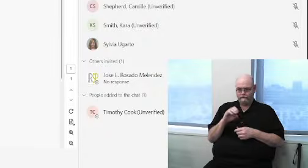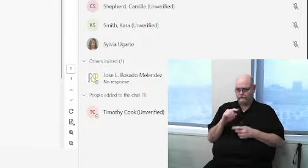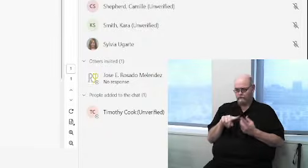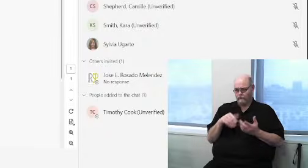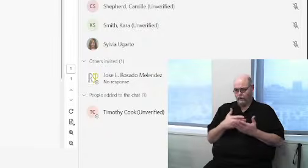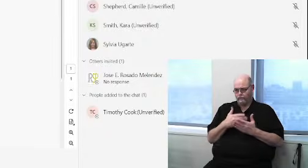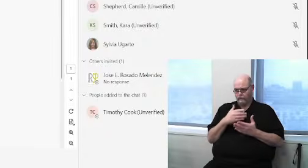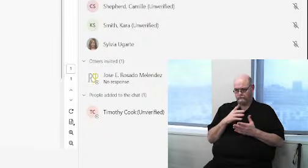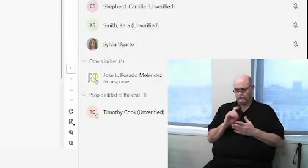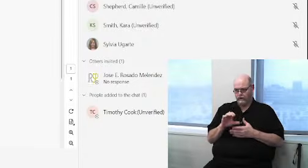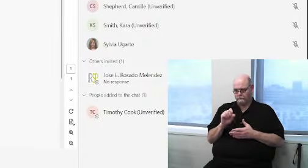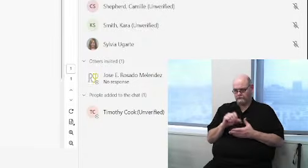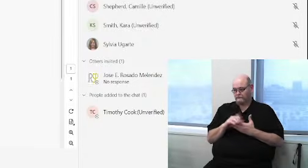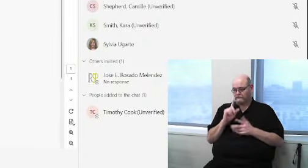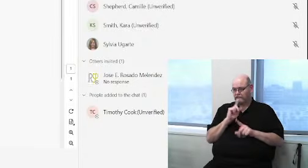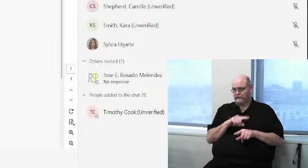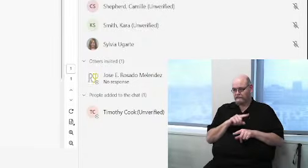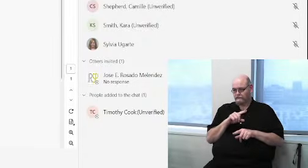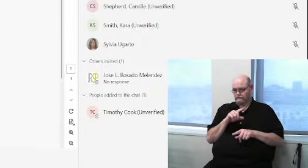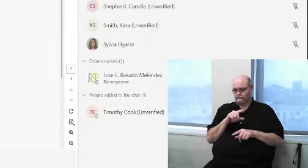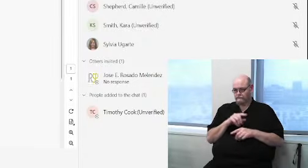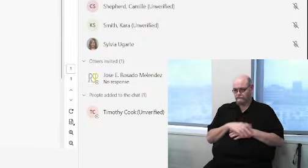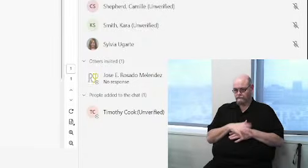make references to all those documents.